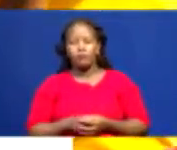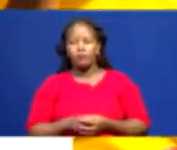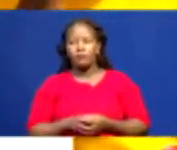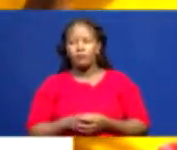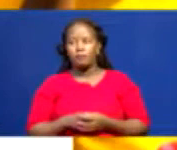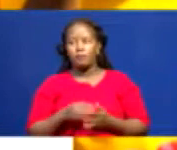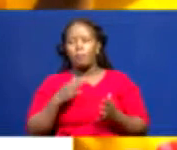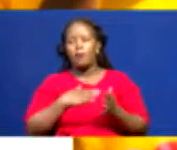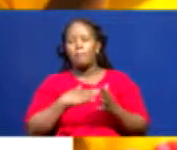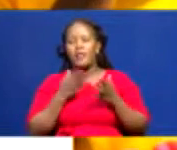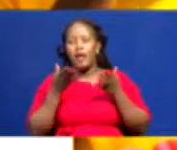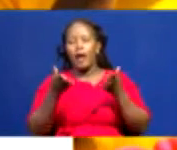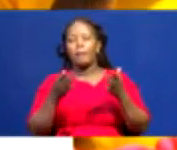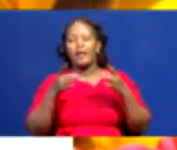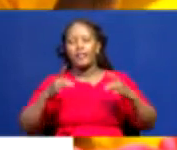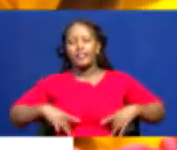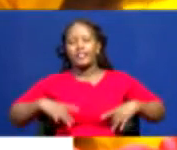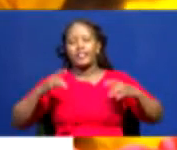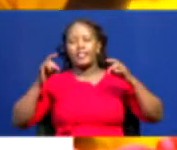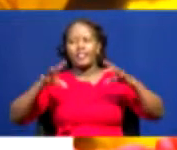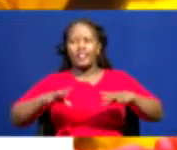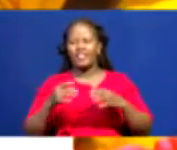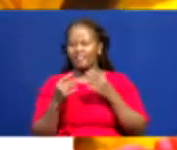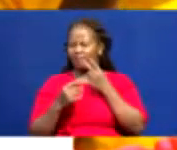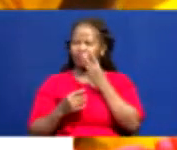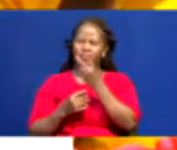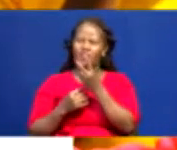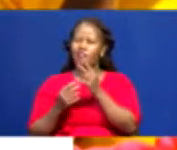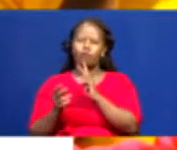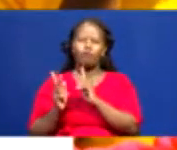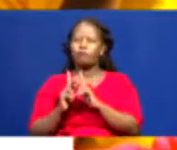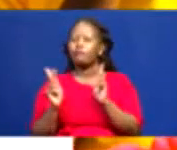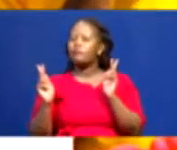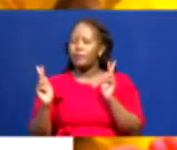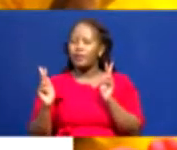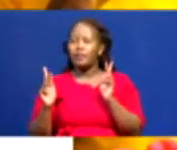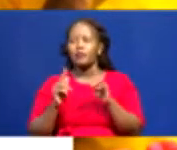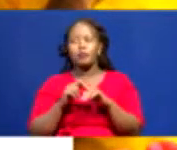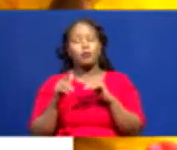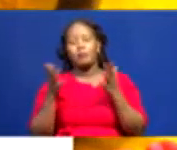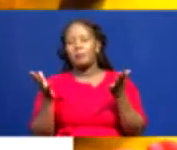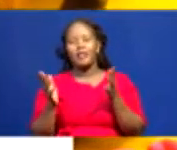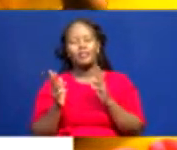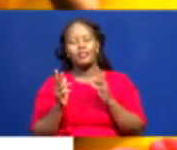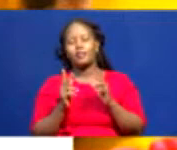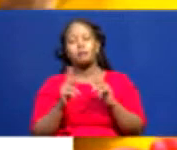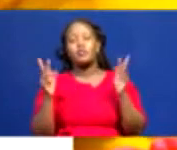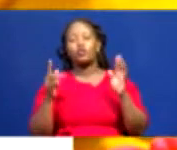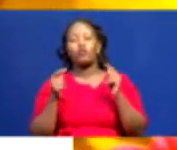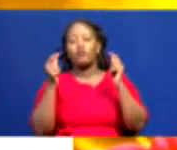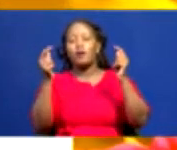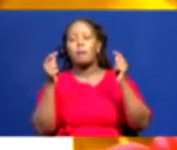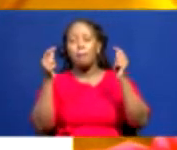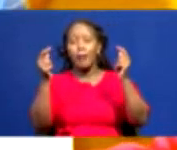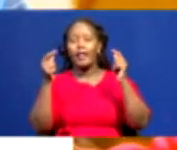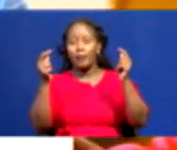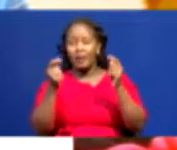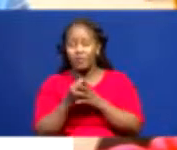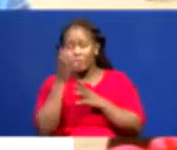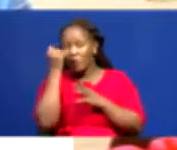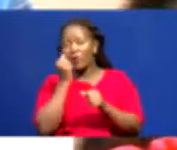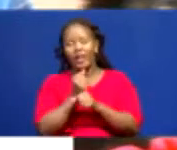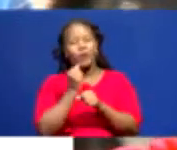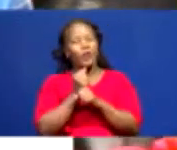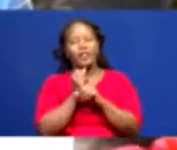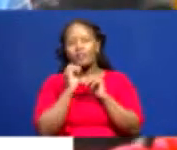Niko hapa Kitengela, naona kuna amani, lakini ni amani tu ya maandamano kwa sababu hakuna kazi yote